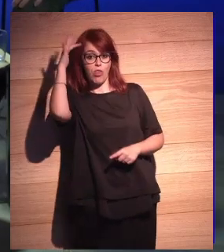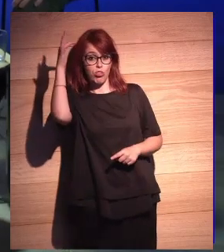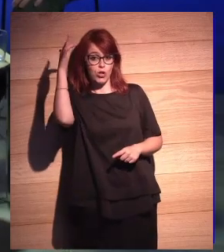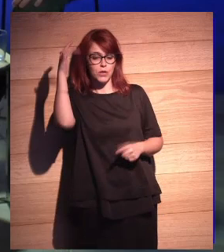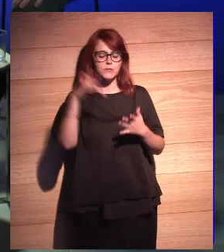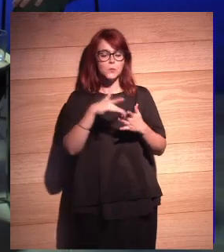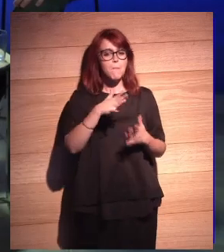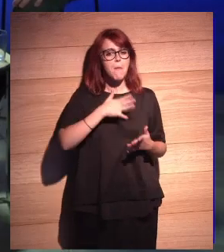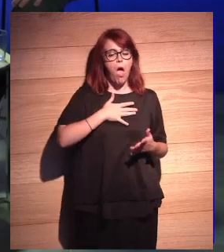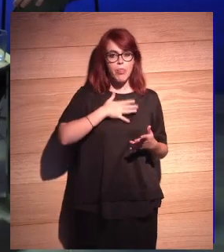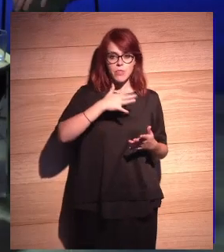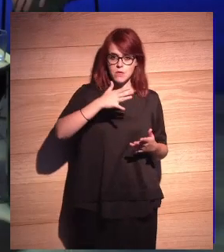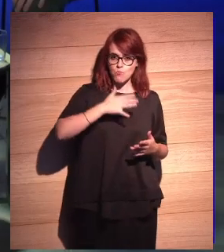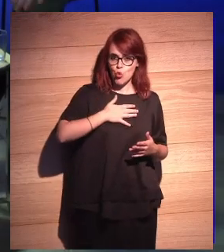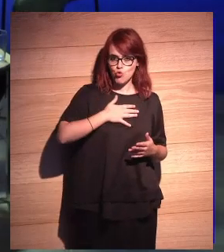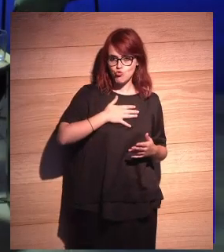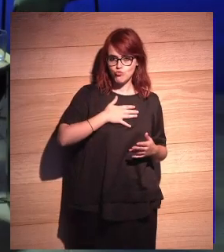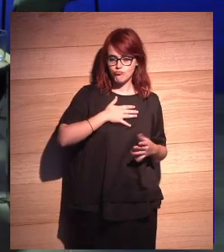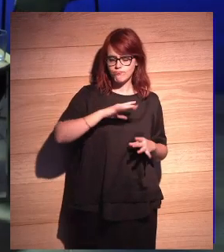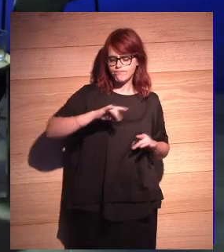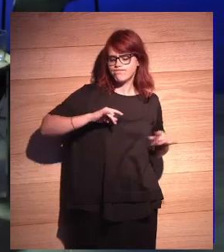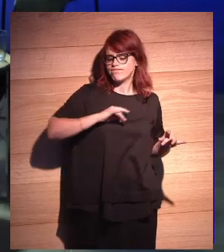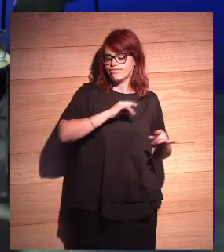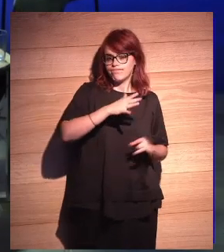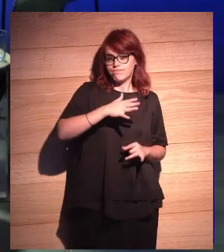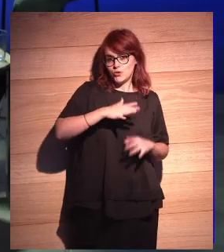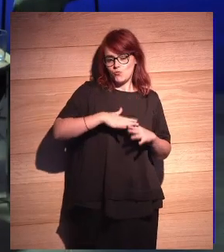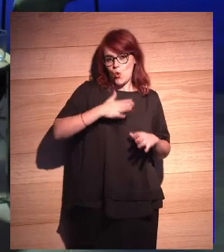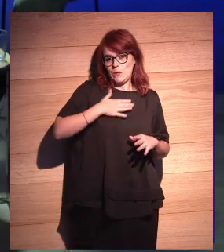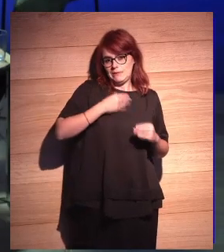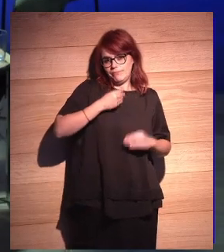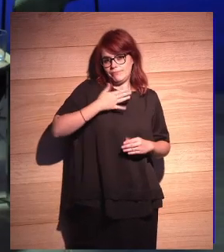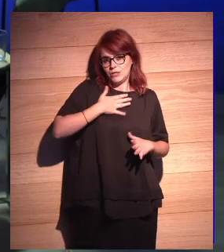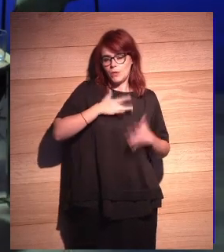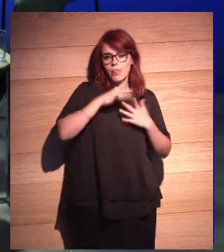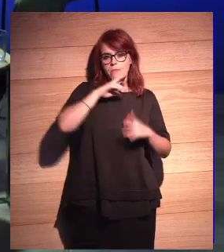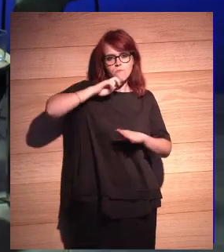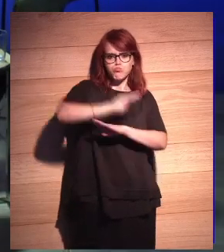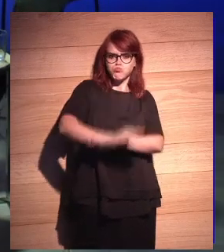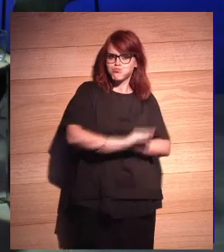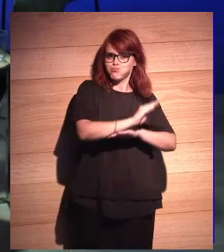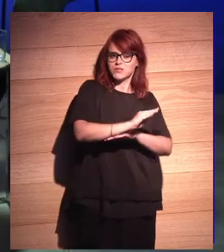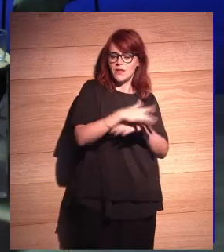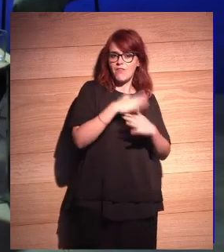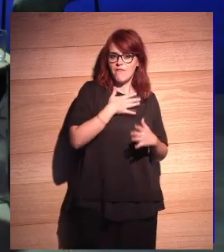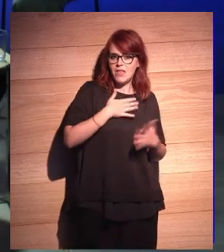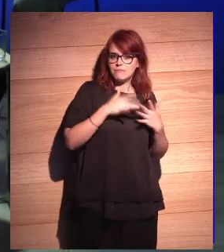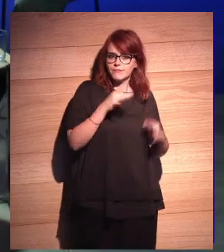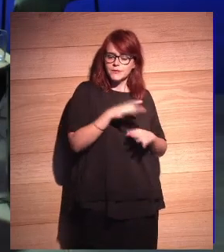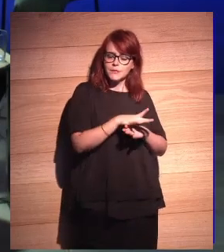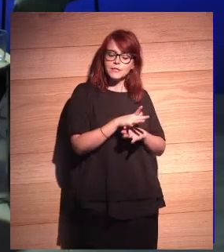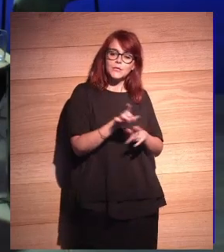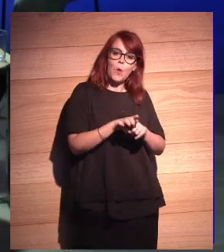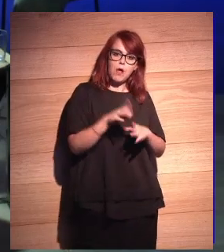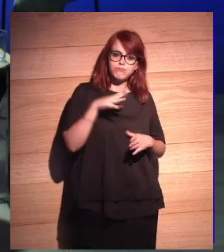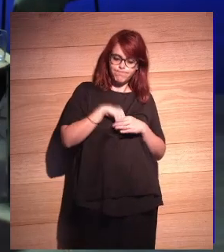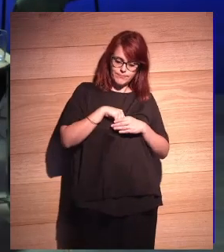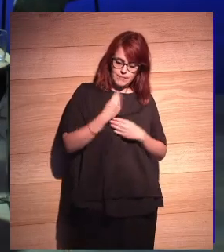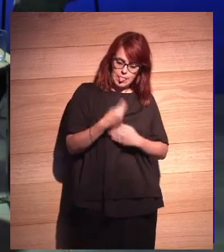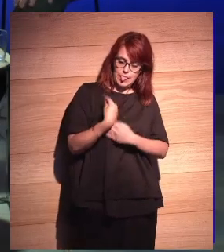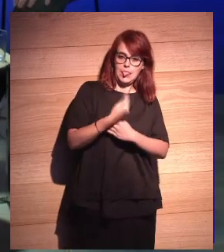pure imagination. There's a heritage, a legacy that we need to nurture, and that needs to